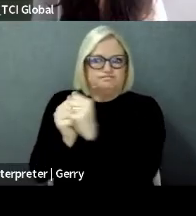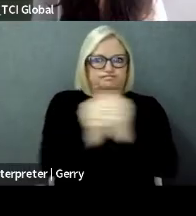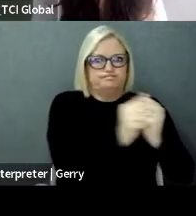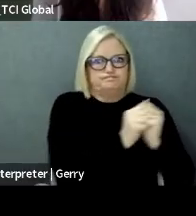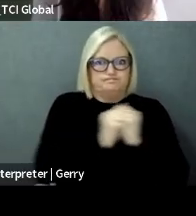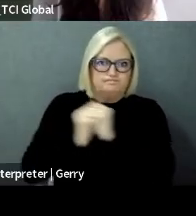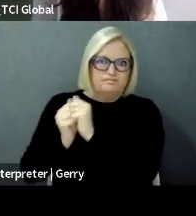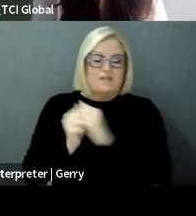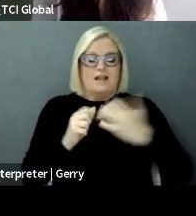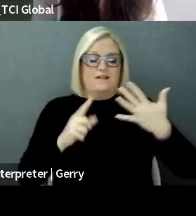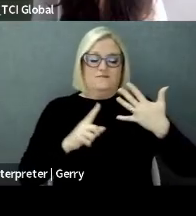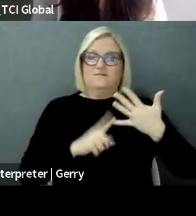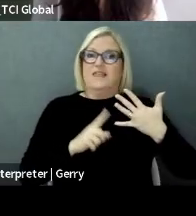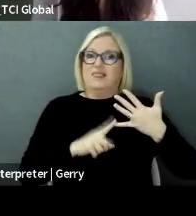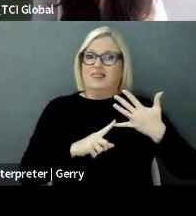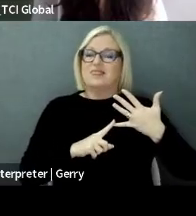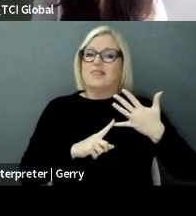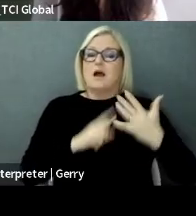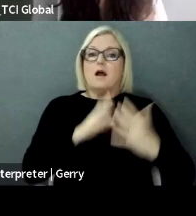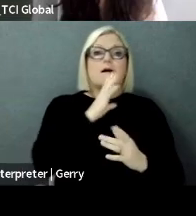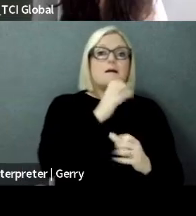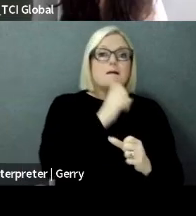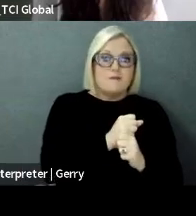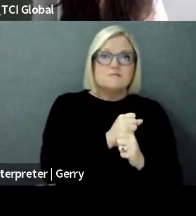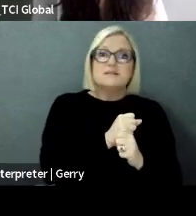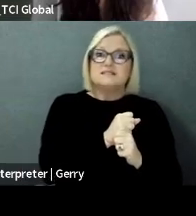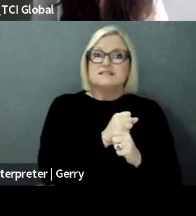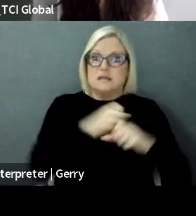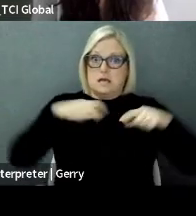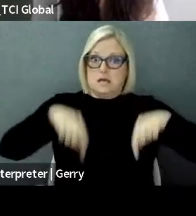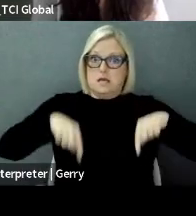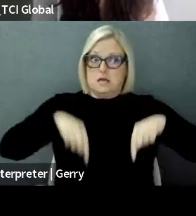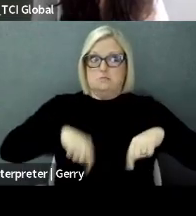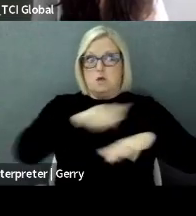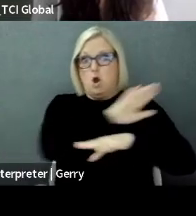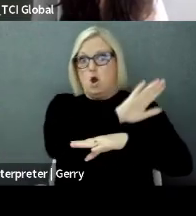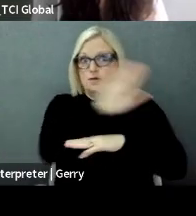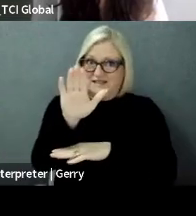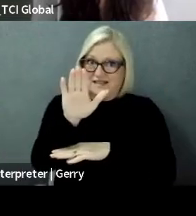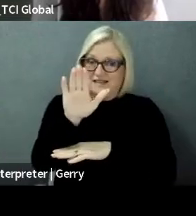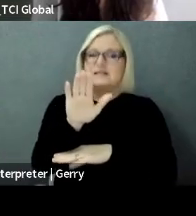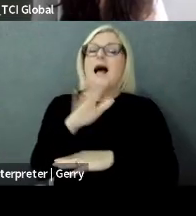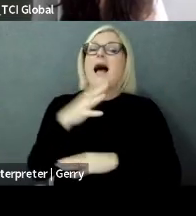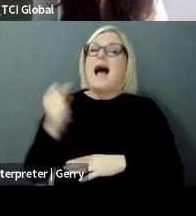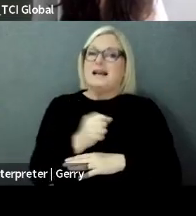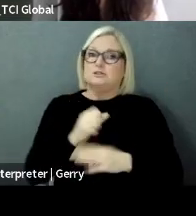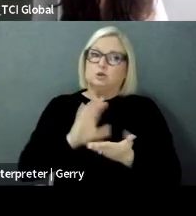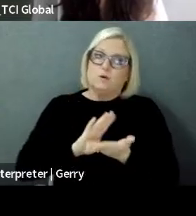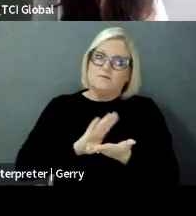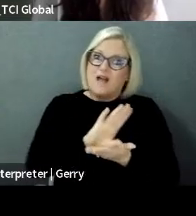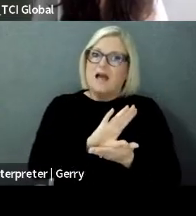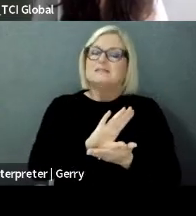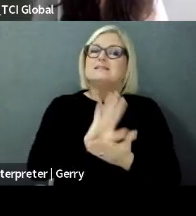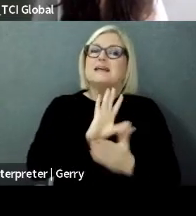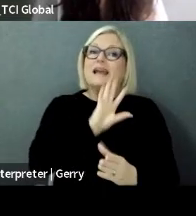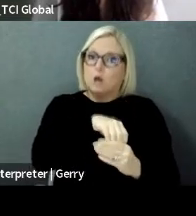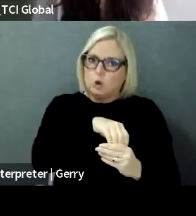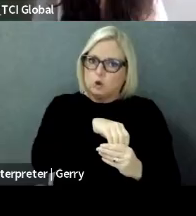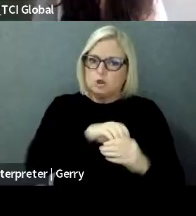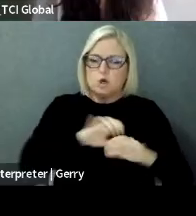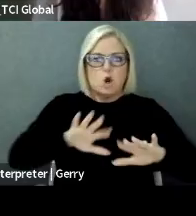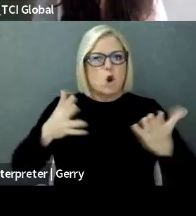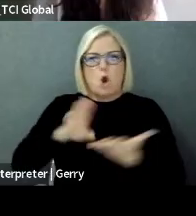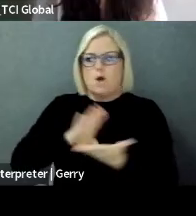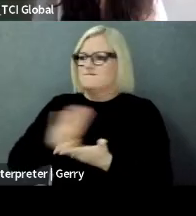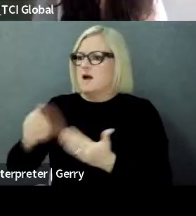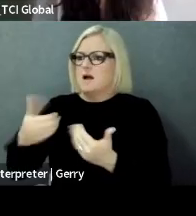and development partners have a responsibility to fund inclusion, not segregation. The next phase of